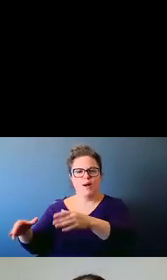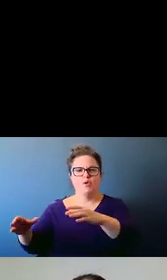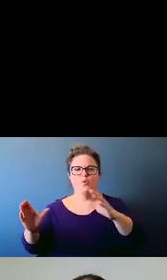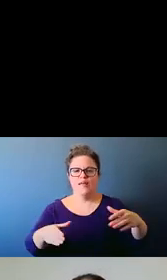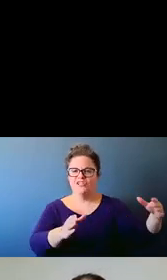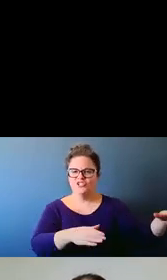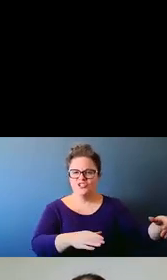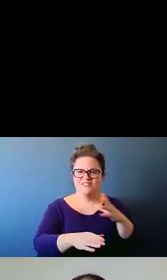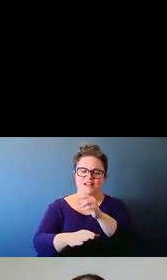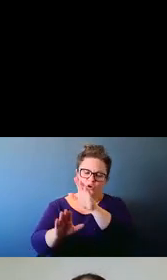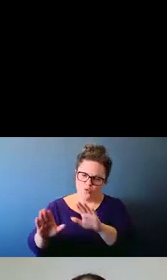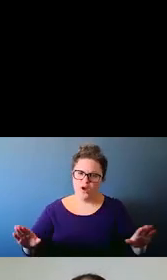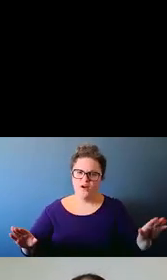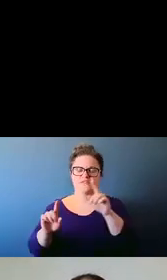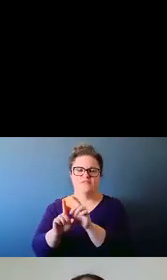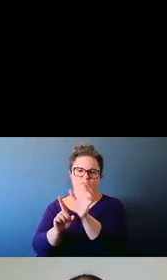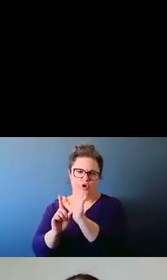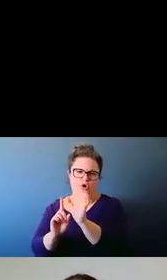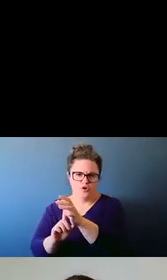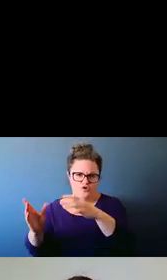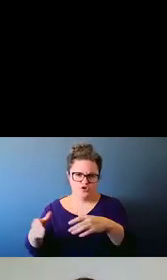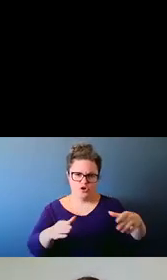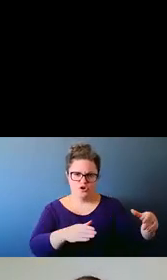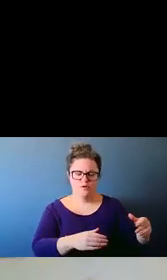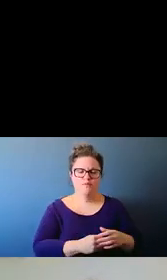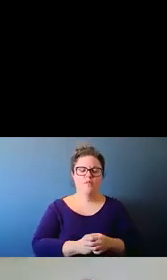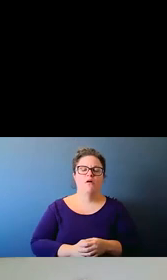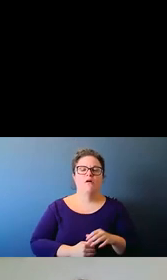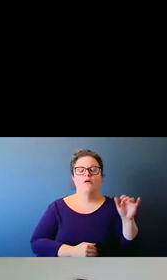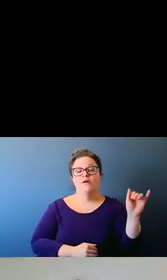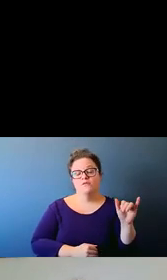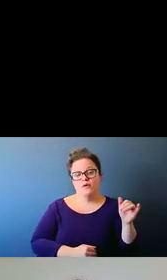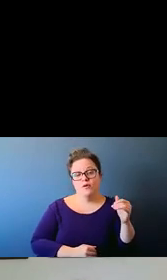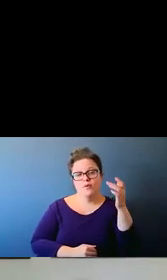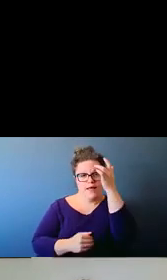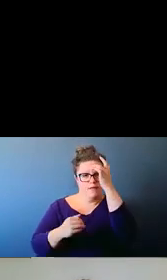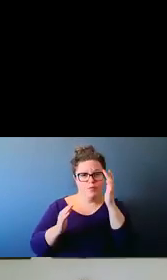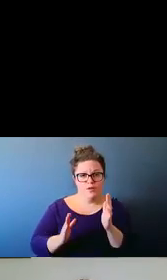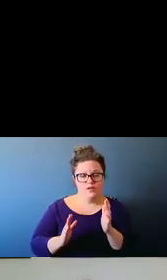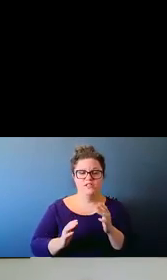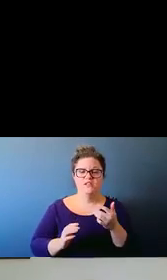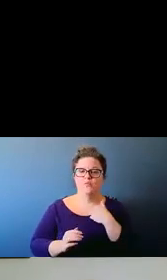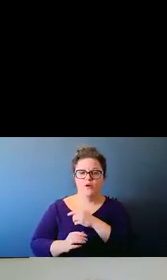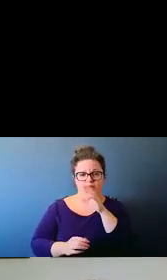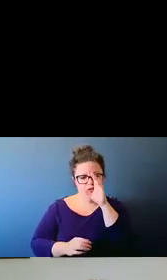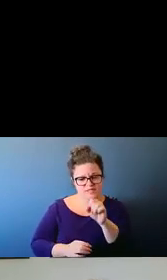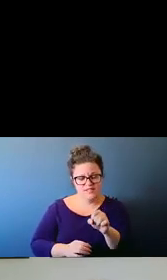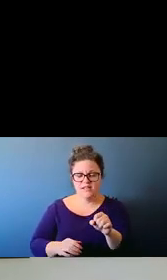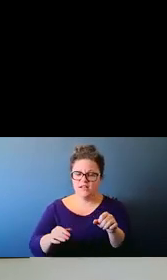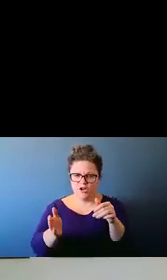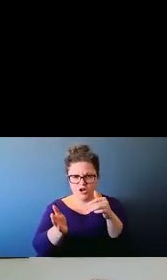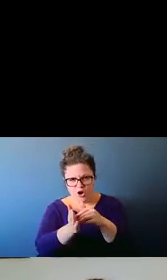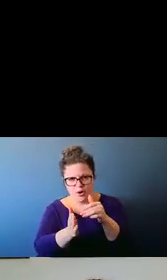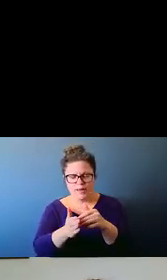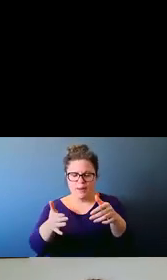So in this, we are also interested in not only understanding the common patterns, but in